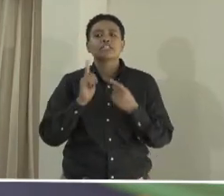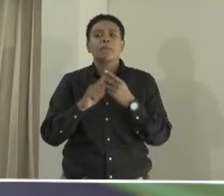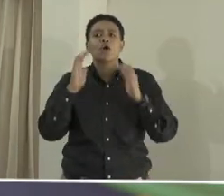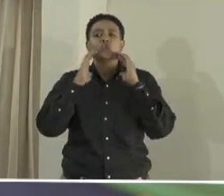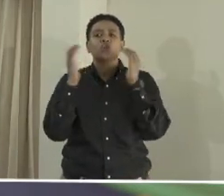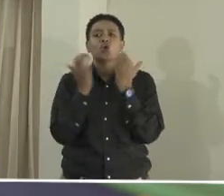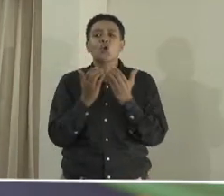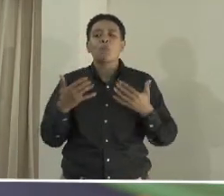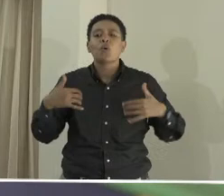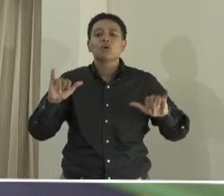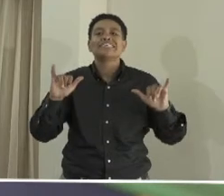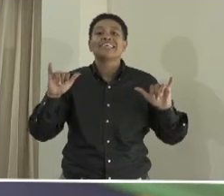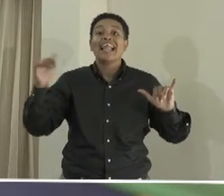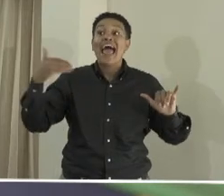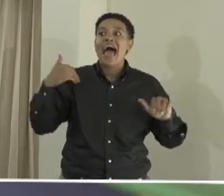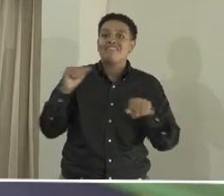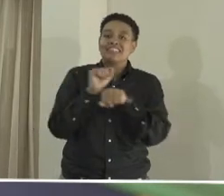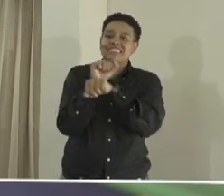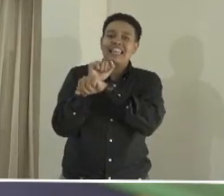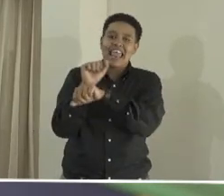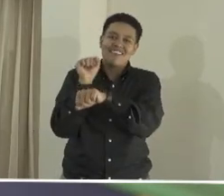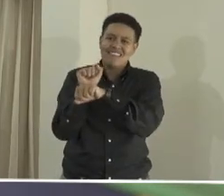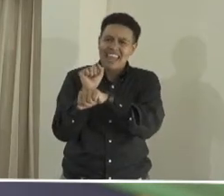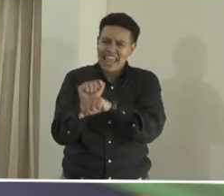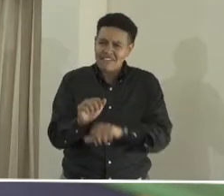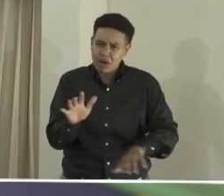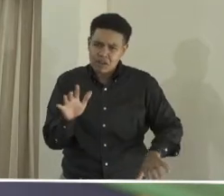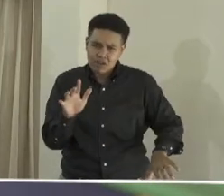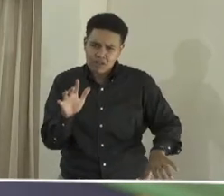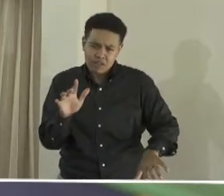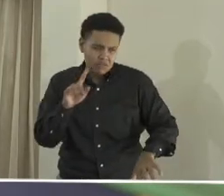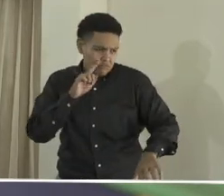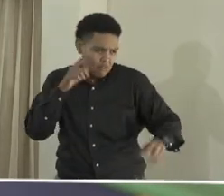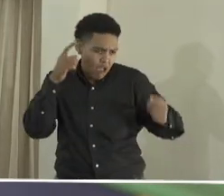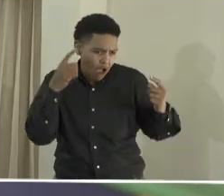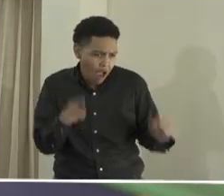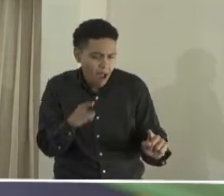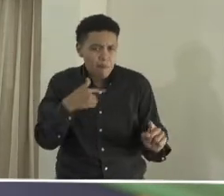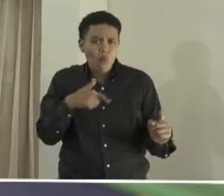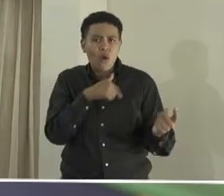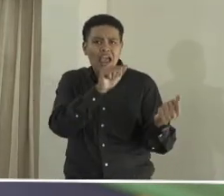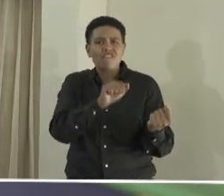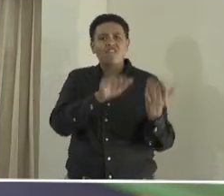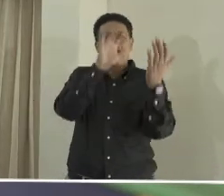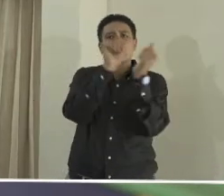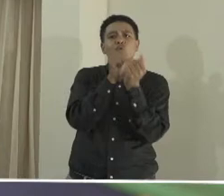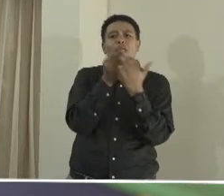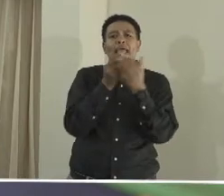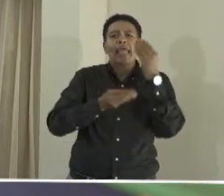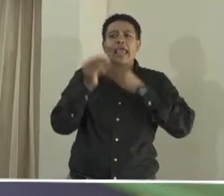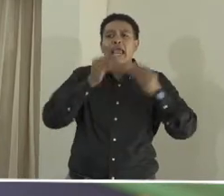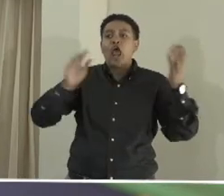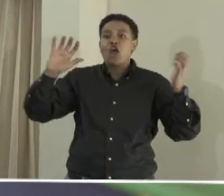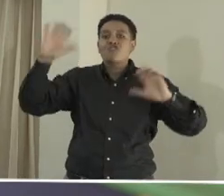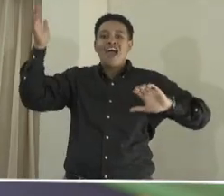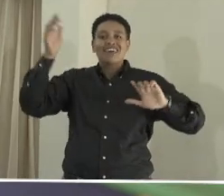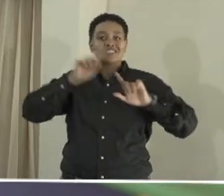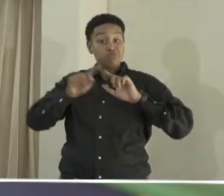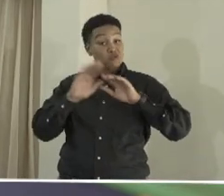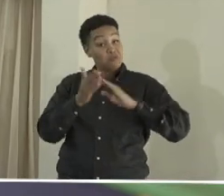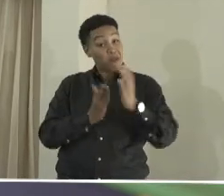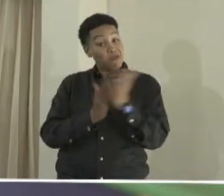which still had slave labor. Suddenly, we were faced with an economic crisis, but we